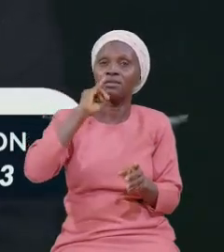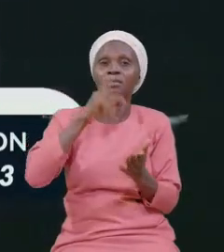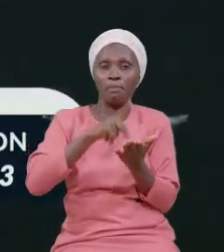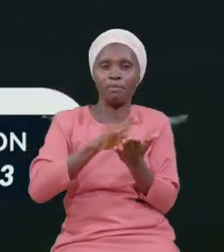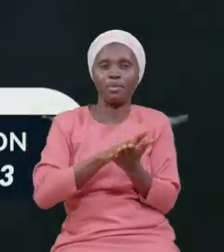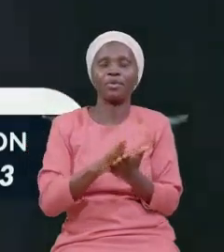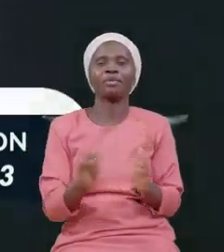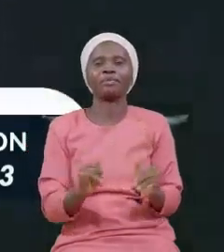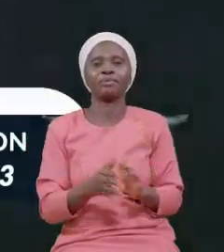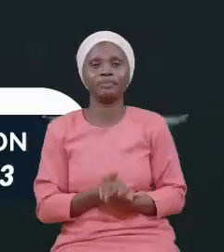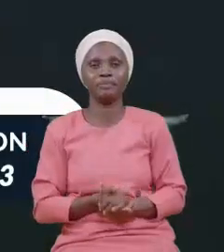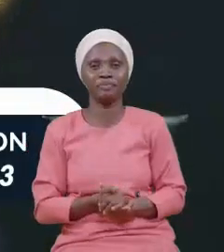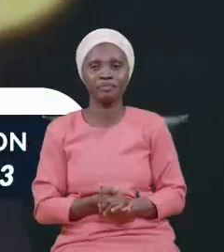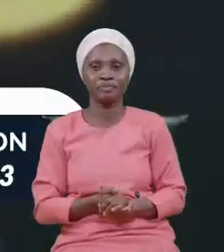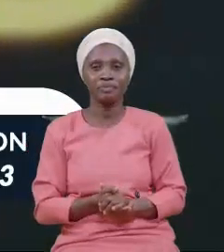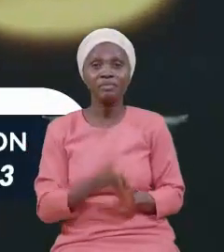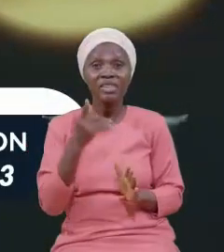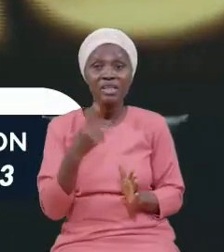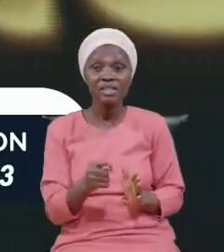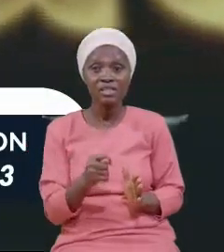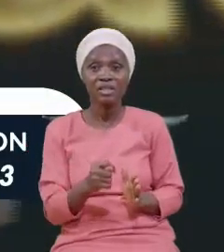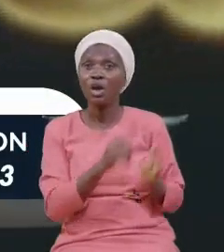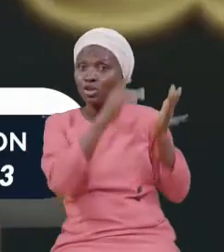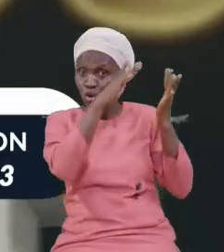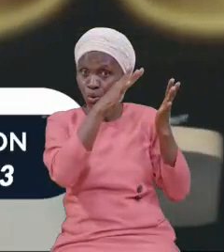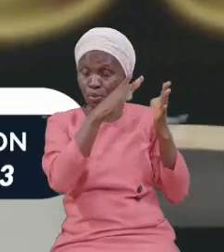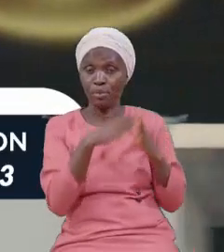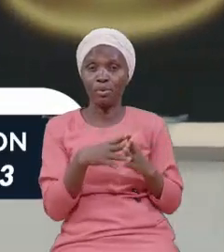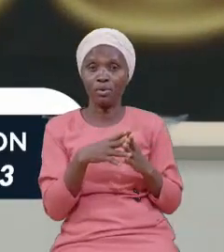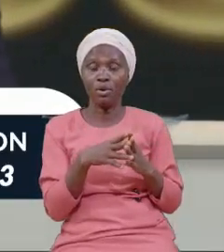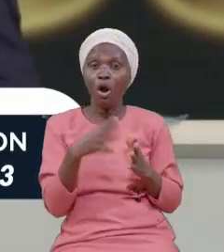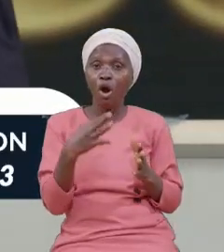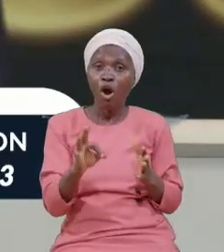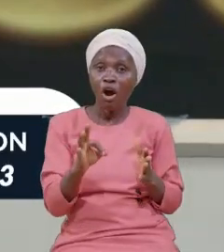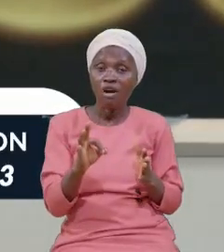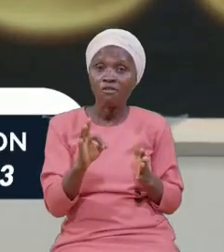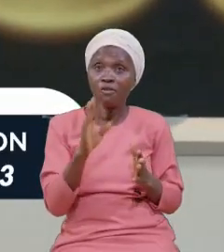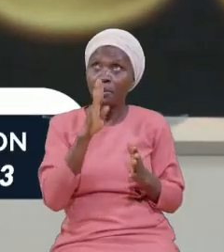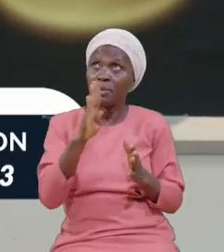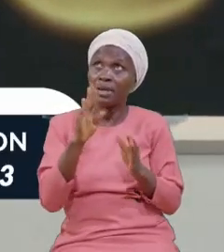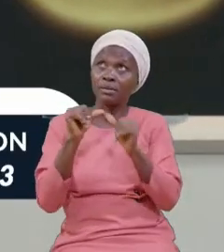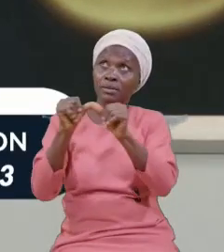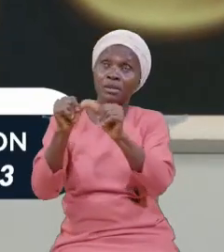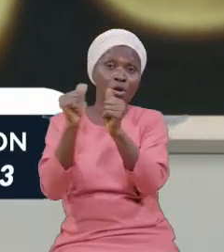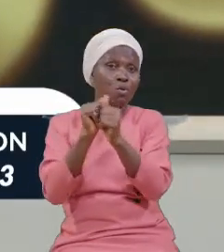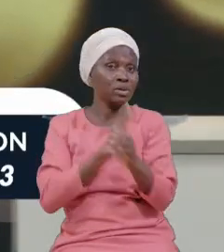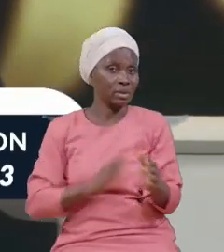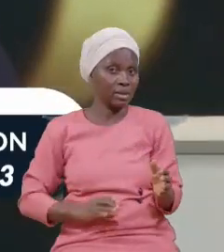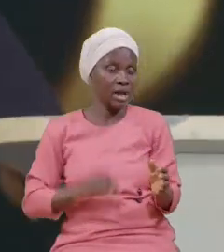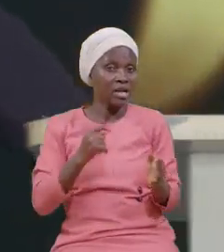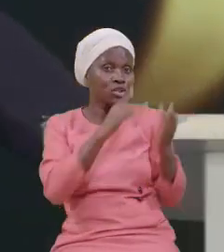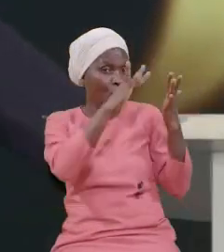pure. The hope of being with Christ, the hope